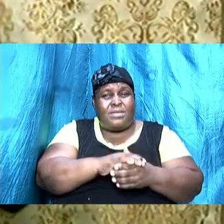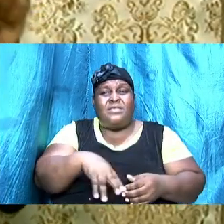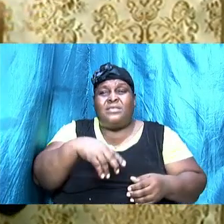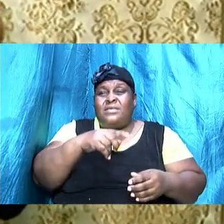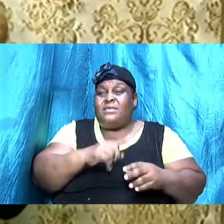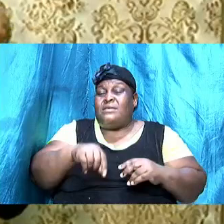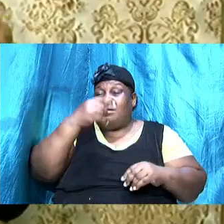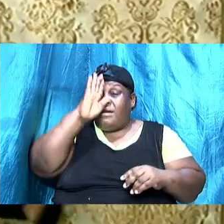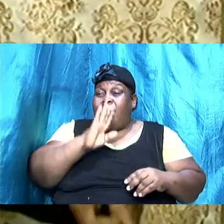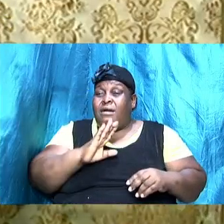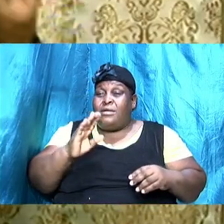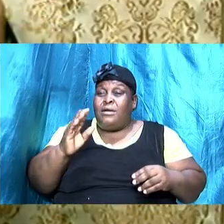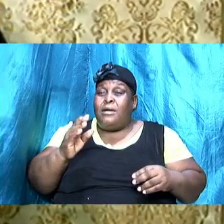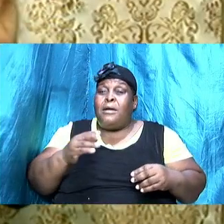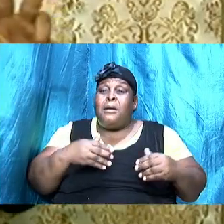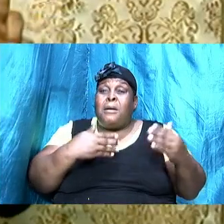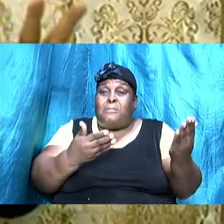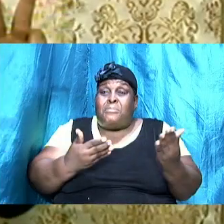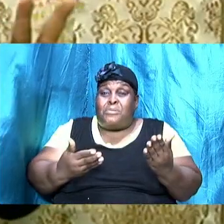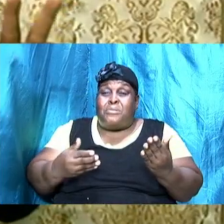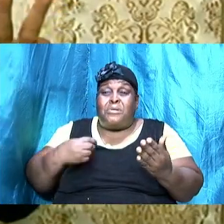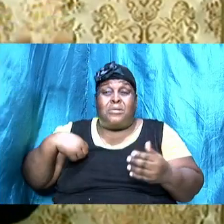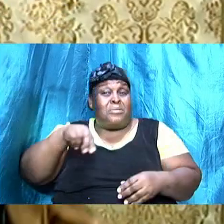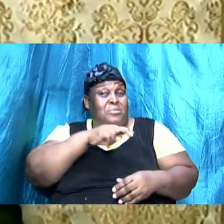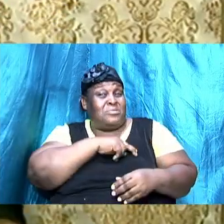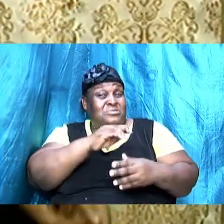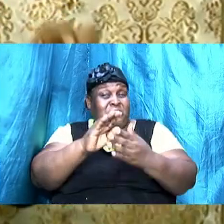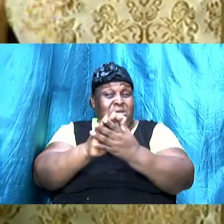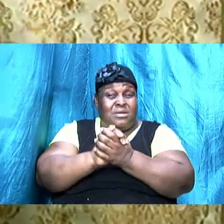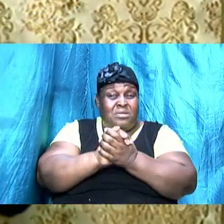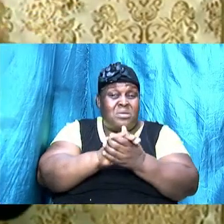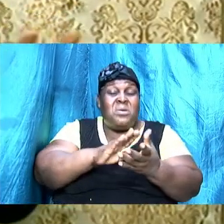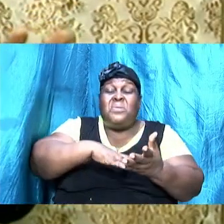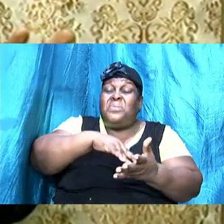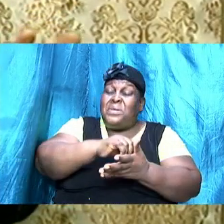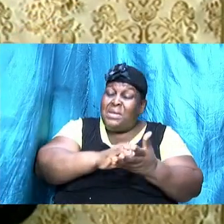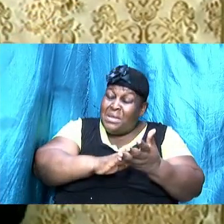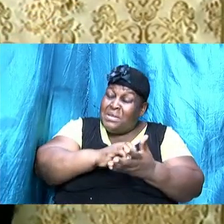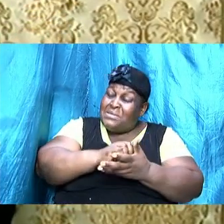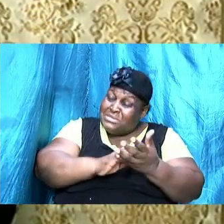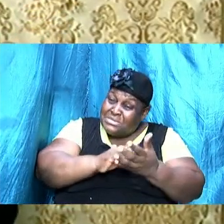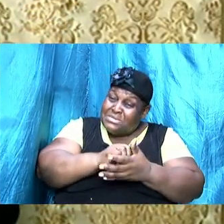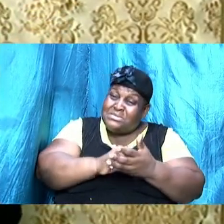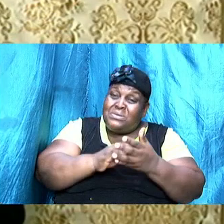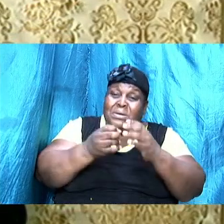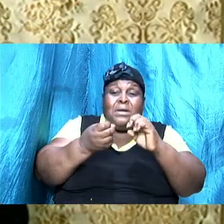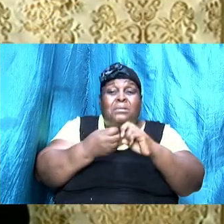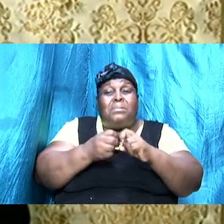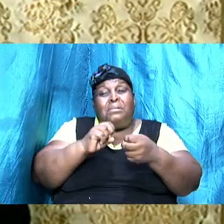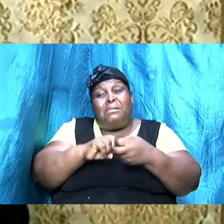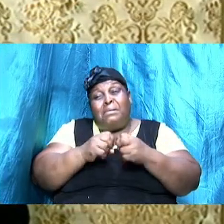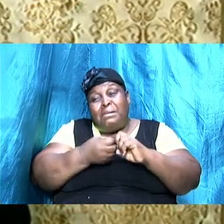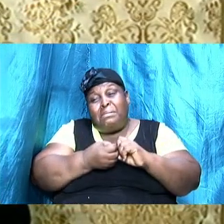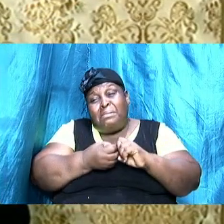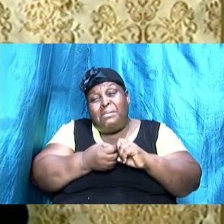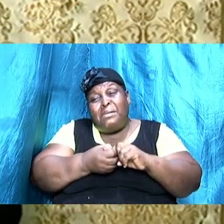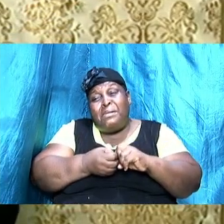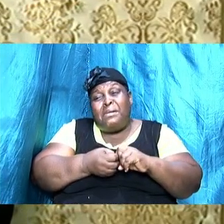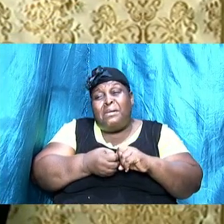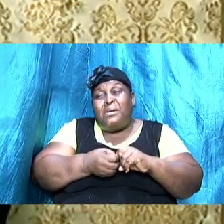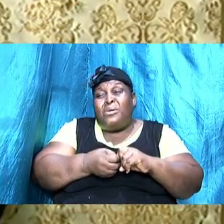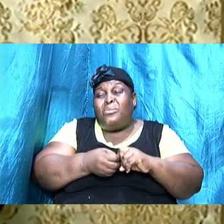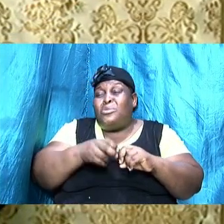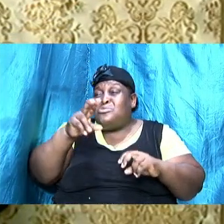our weaknesses, our shortcomings, our short fuses, our lack in